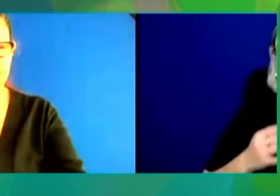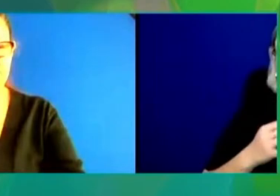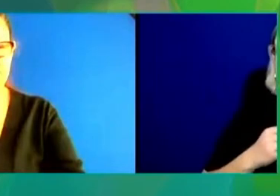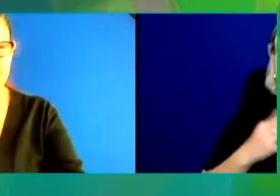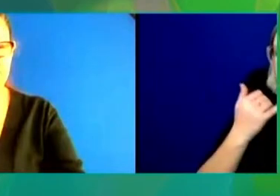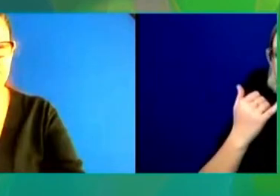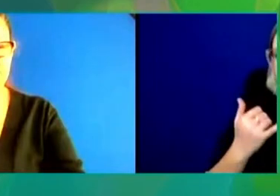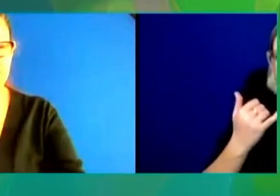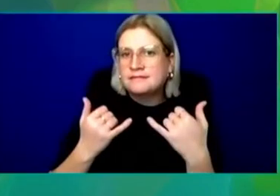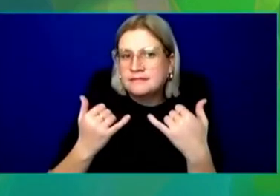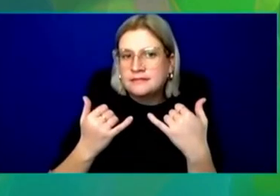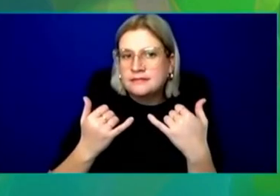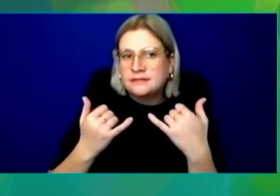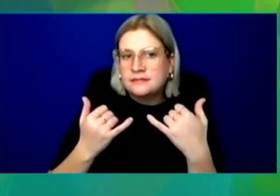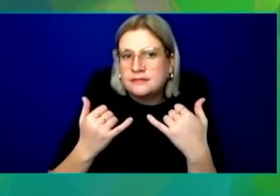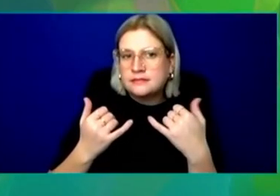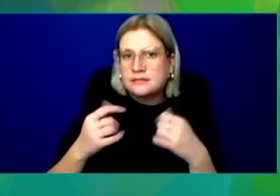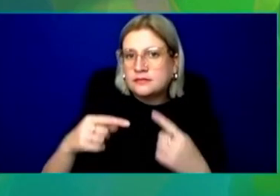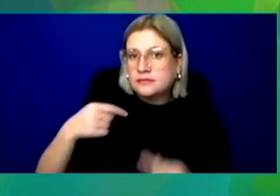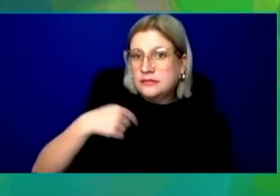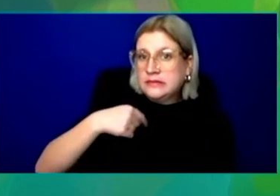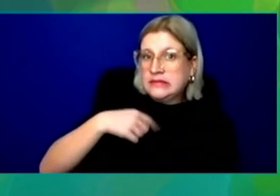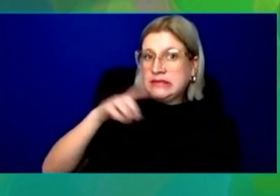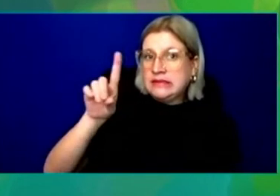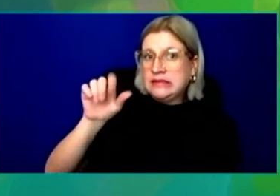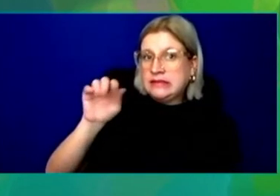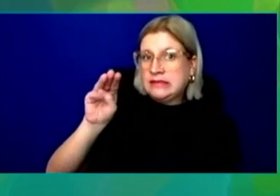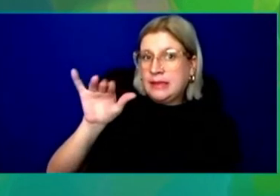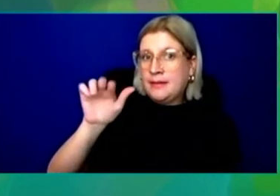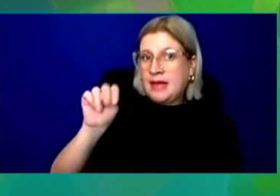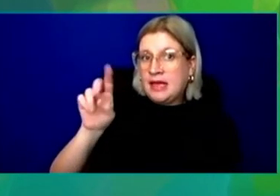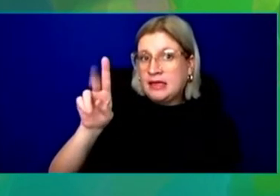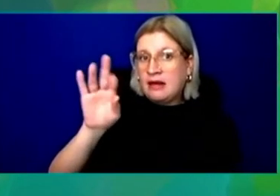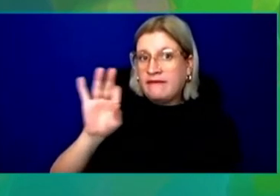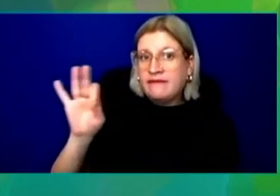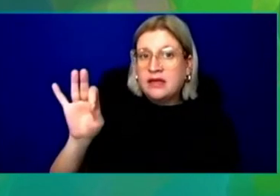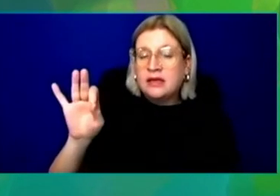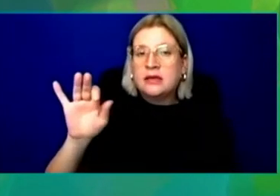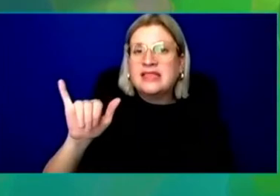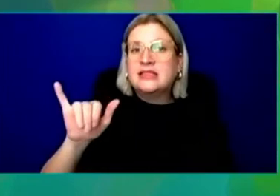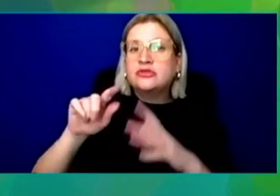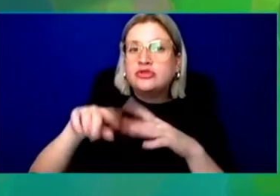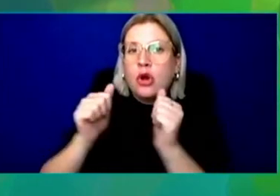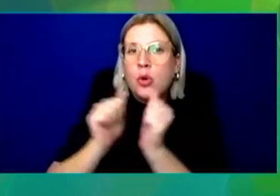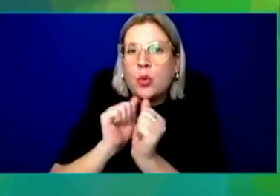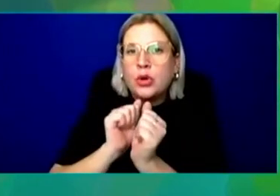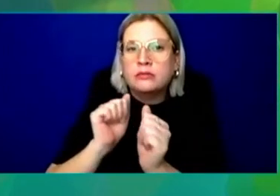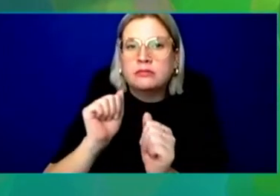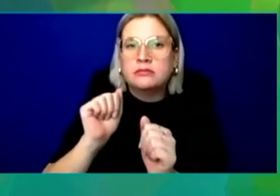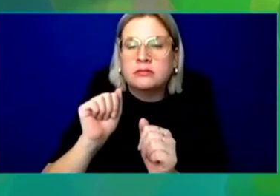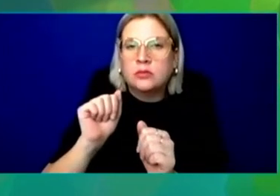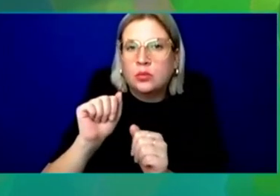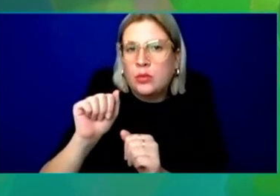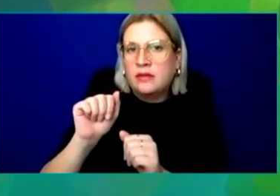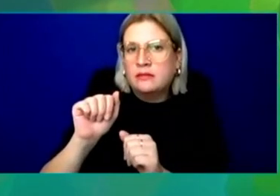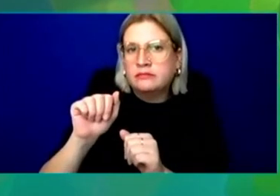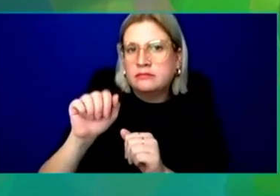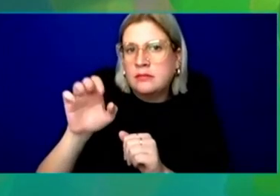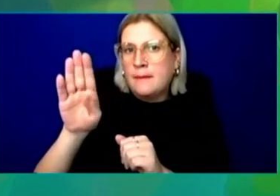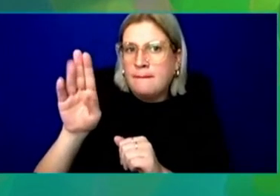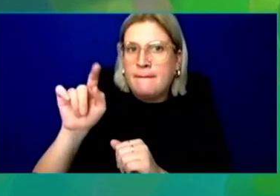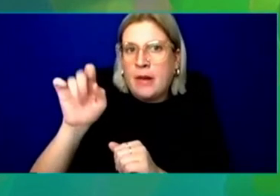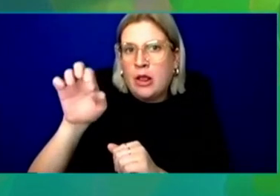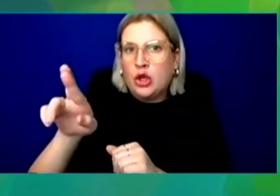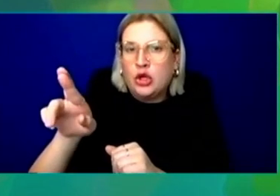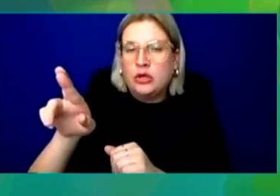when me and Damian Duffy started working on, working with Octavia Butler's estate, we were able to